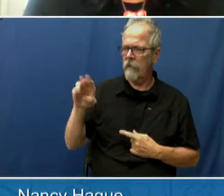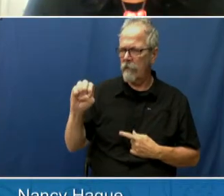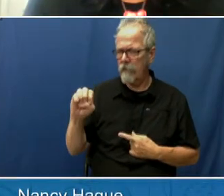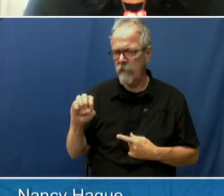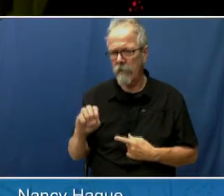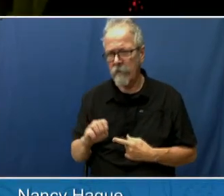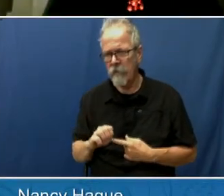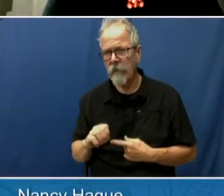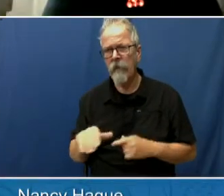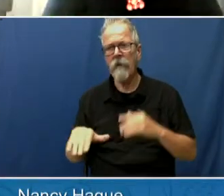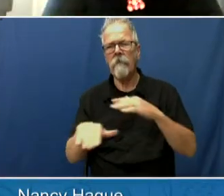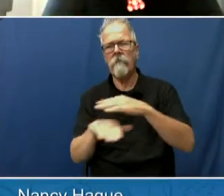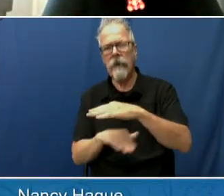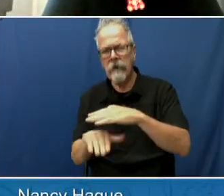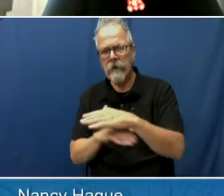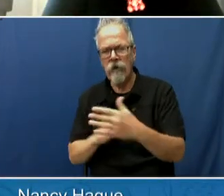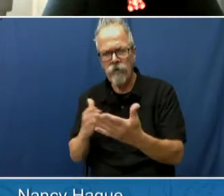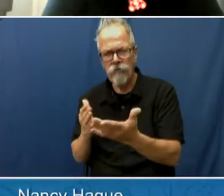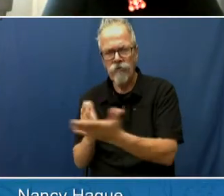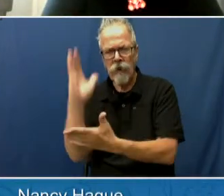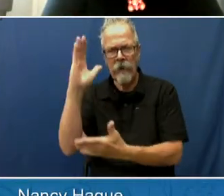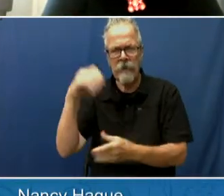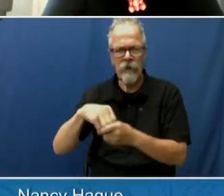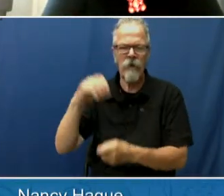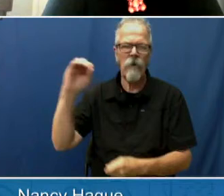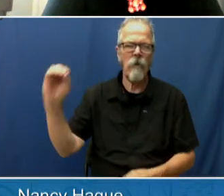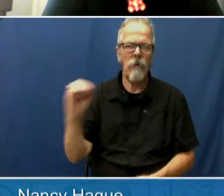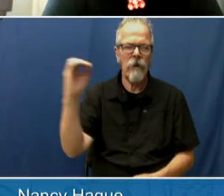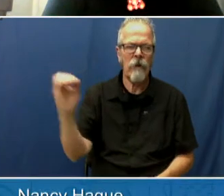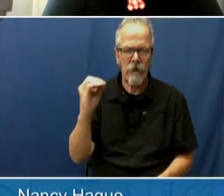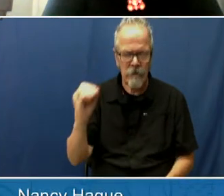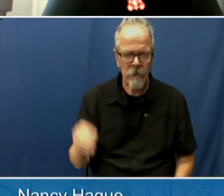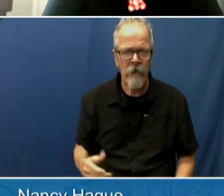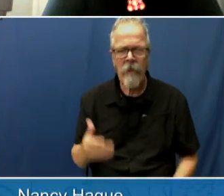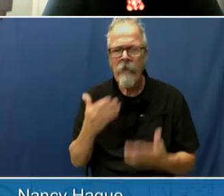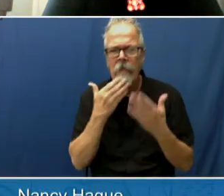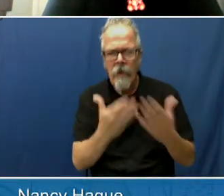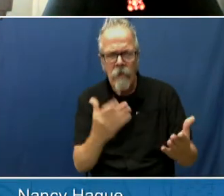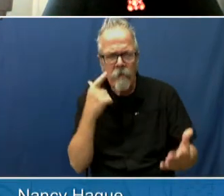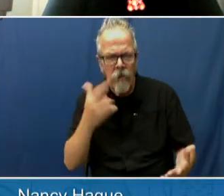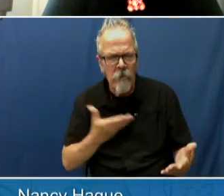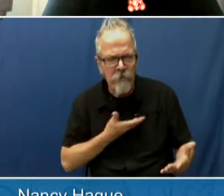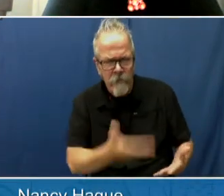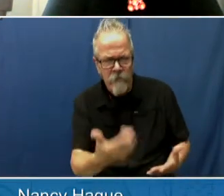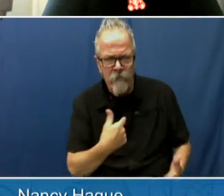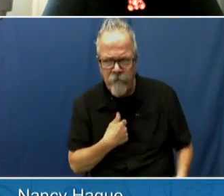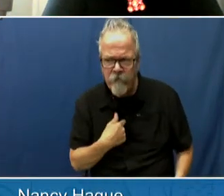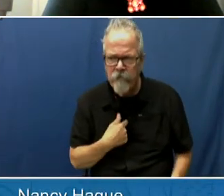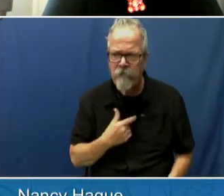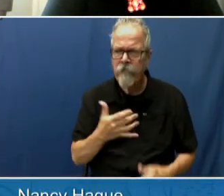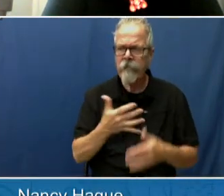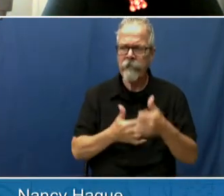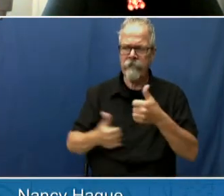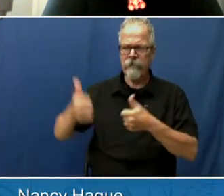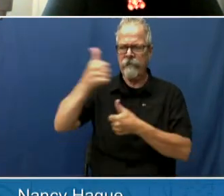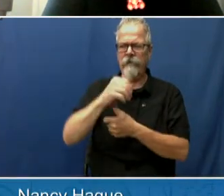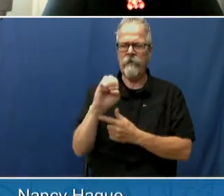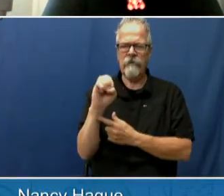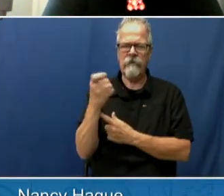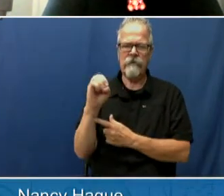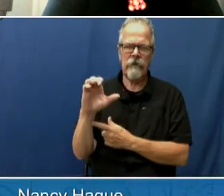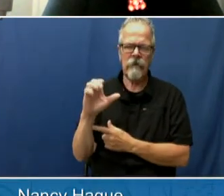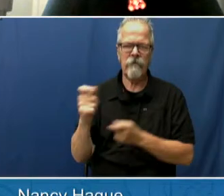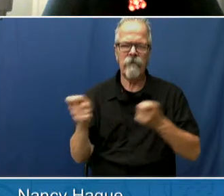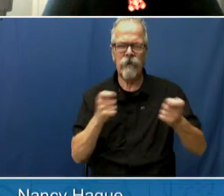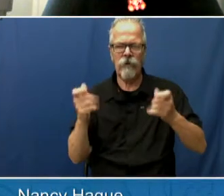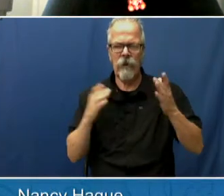Neil. Thank you, Mayor Wheeler, for having me here today. My name is Nancy Hawk, and I'm the Executive Director of Basic Rights Oregon. We're the state's leading